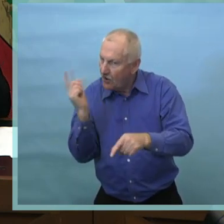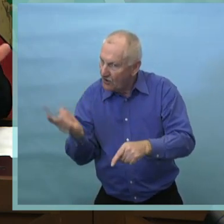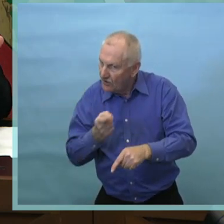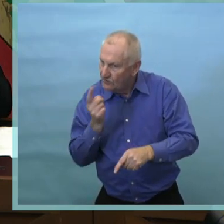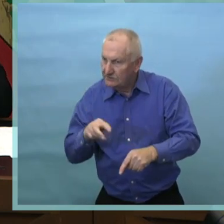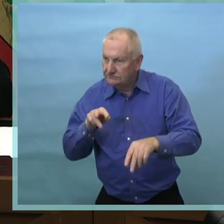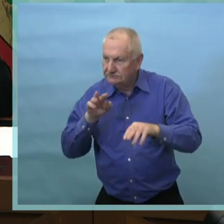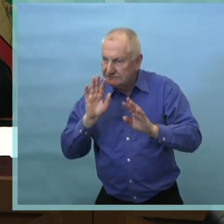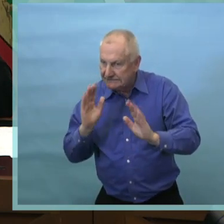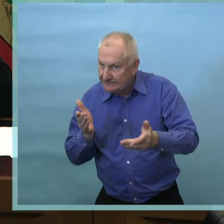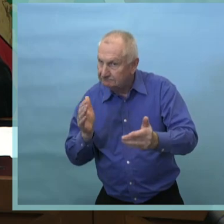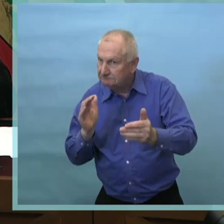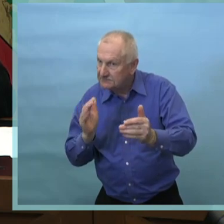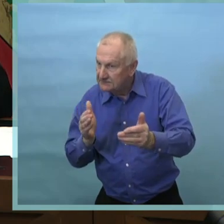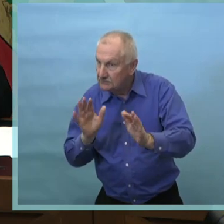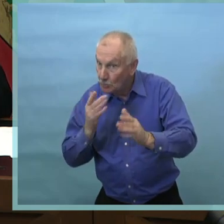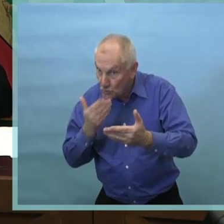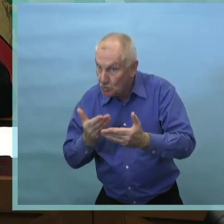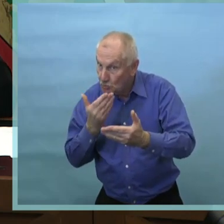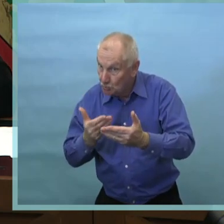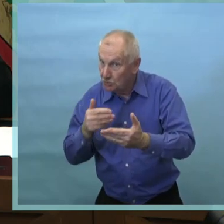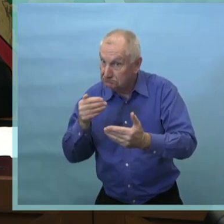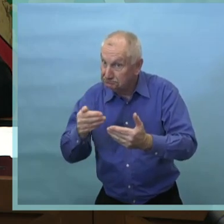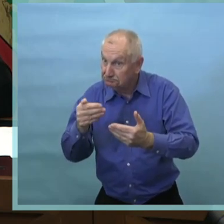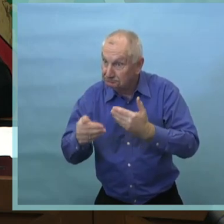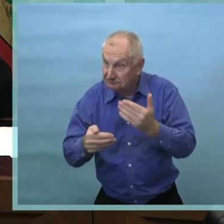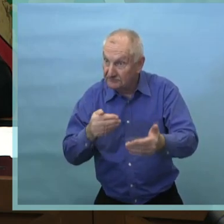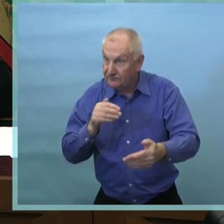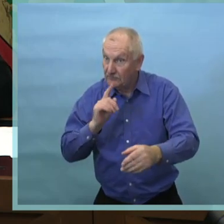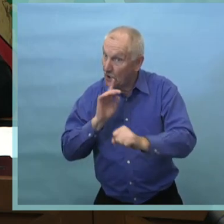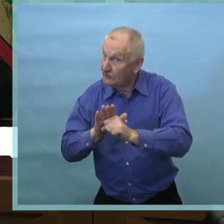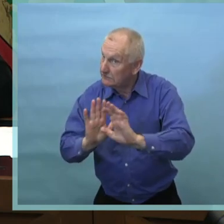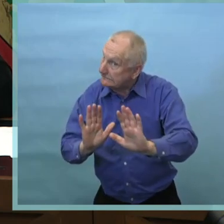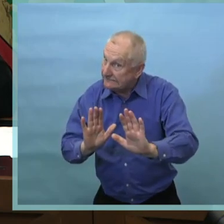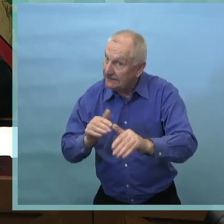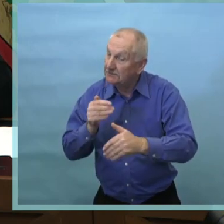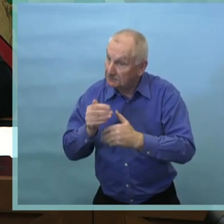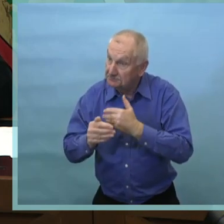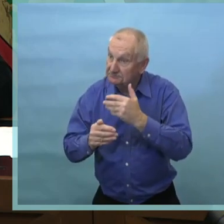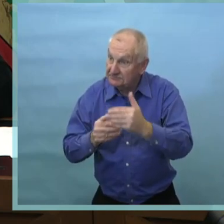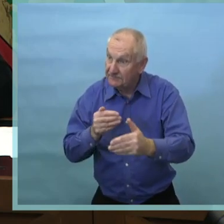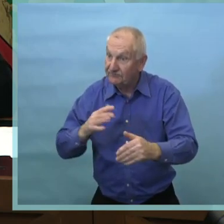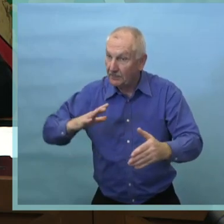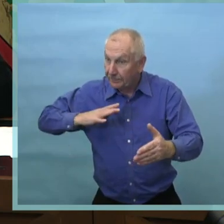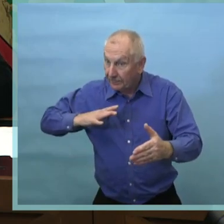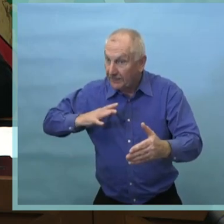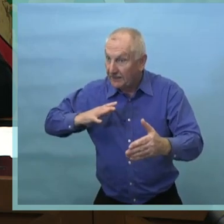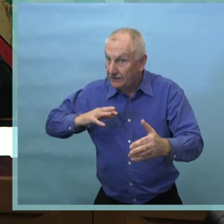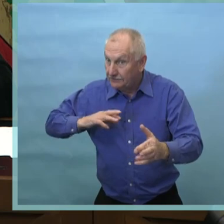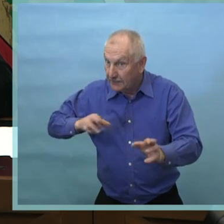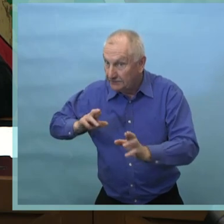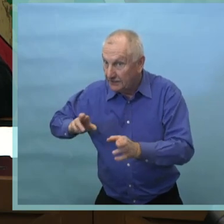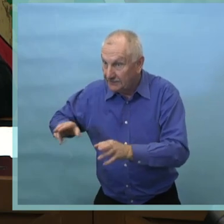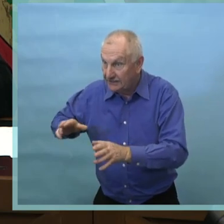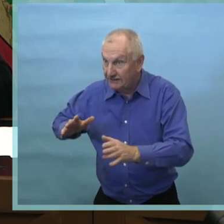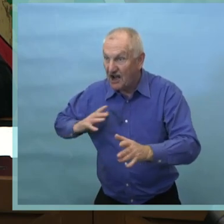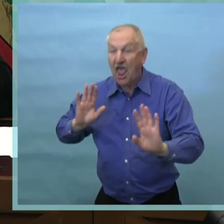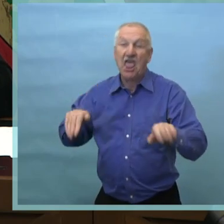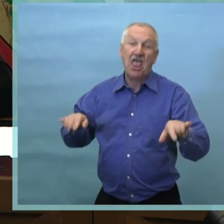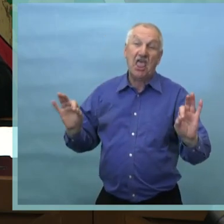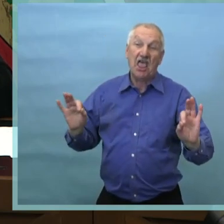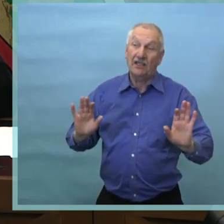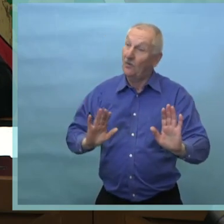are progressing well. We always couch it because we don't want to give people false impression that everything is great and then we